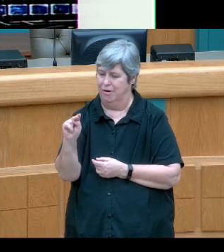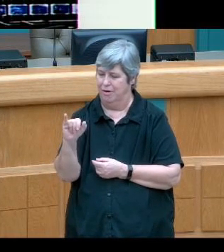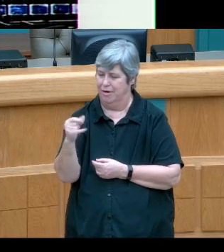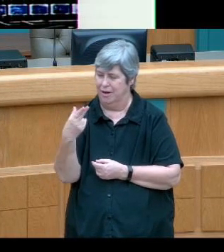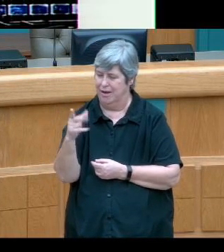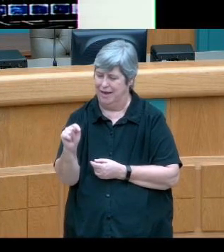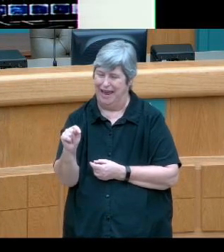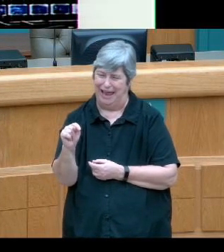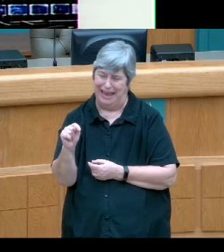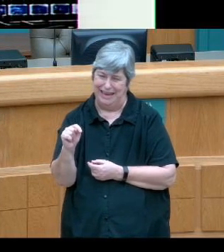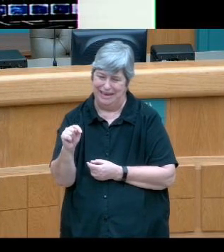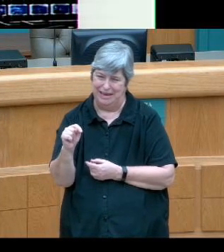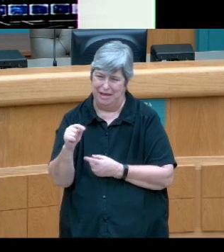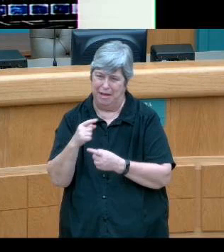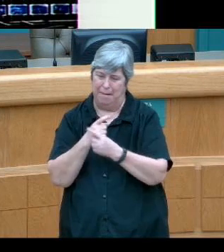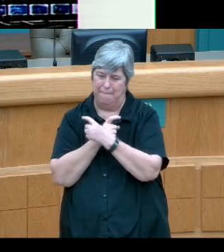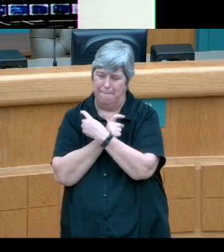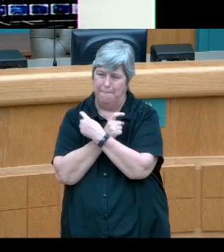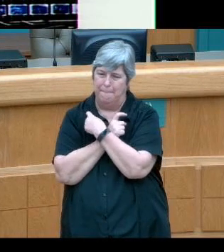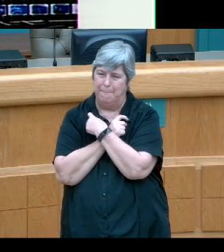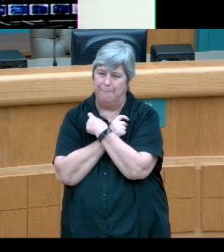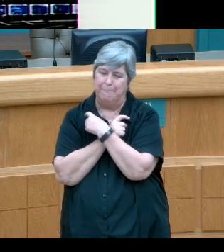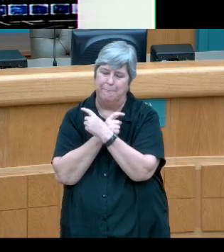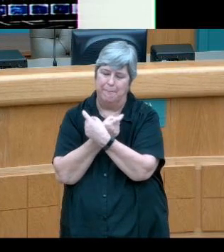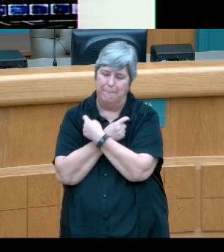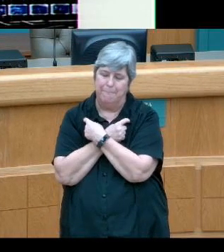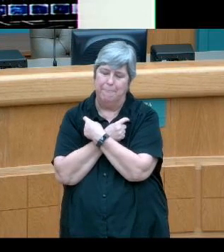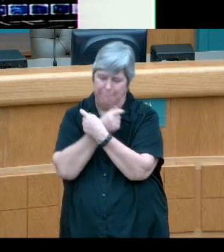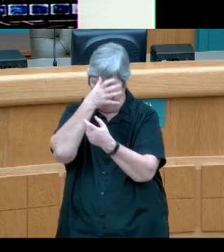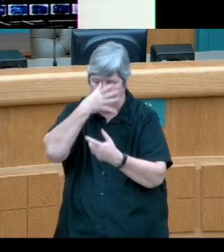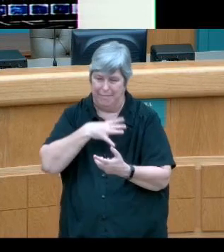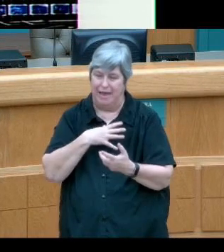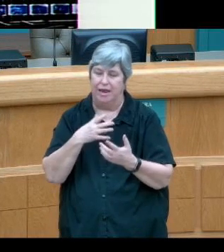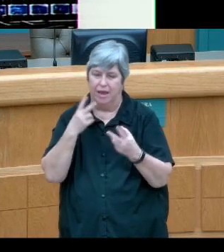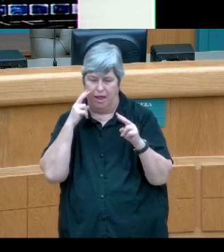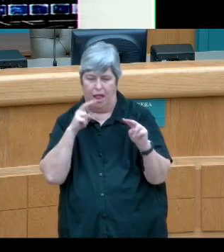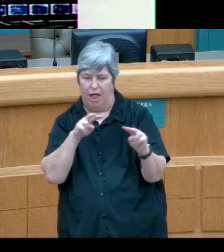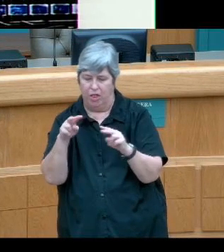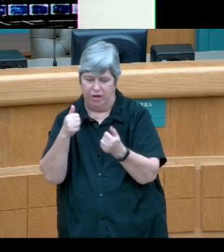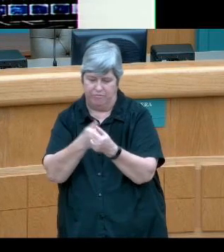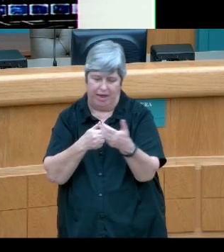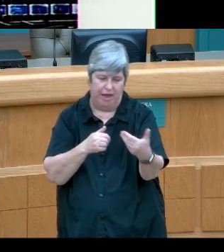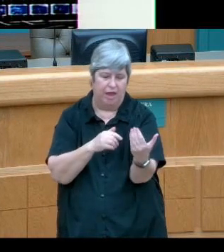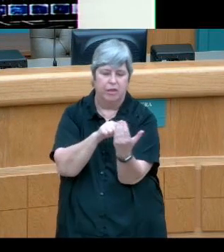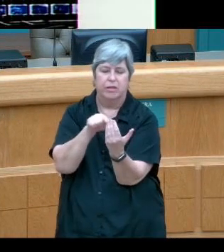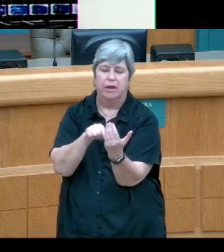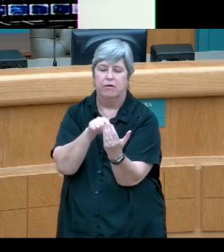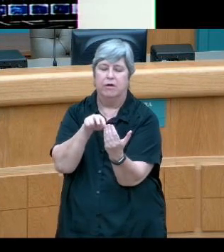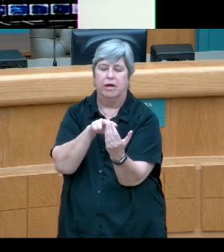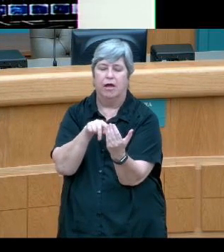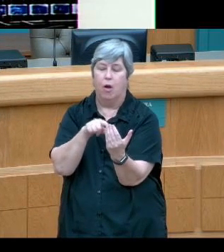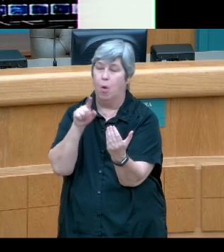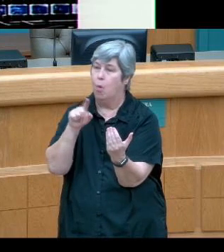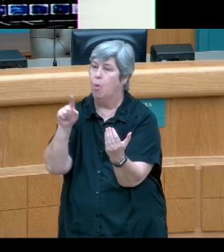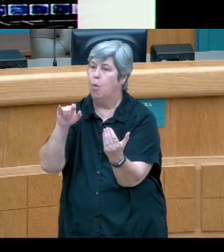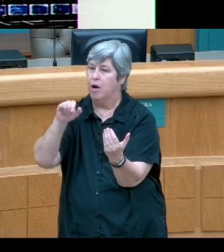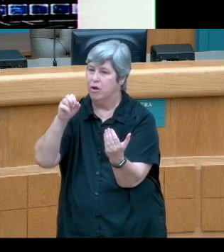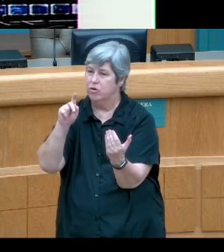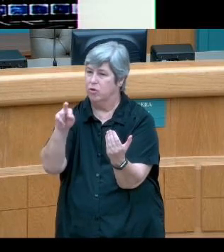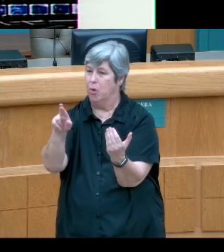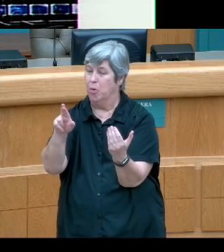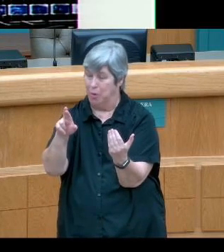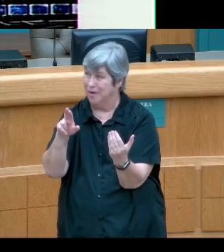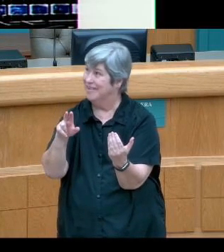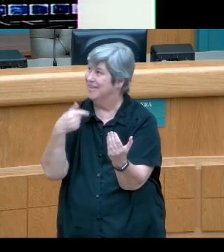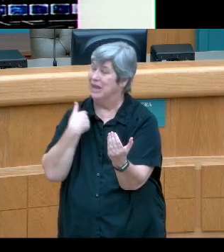the end, the way that Batman saved the day was he looked at everybody's cell phones and found where the Joker was, and that's